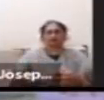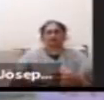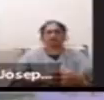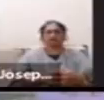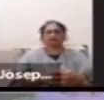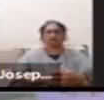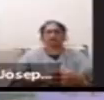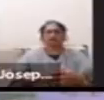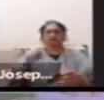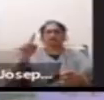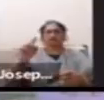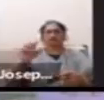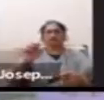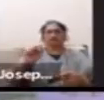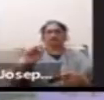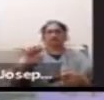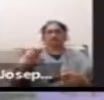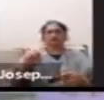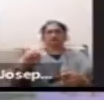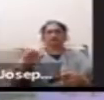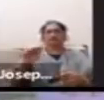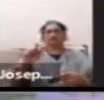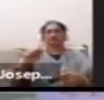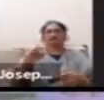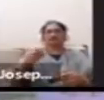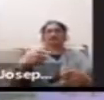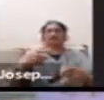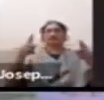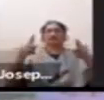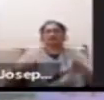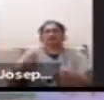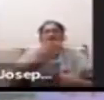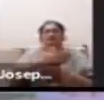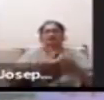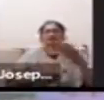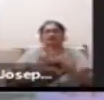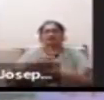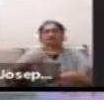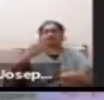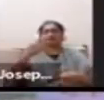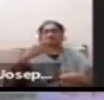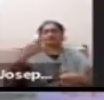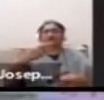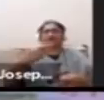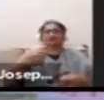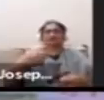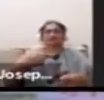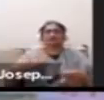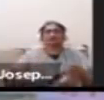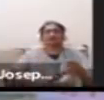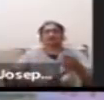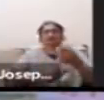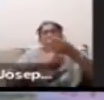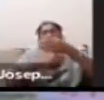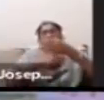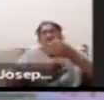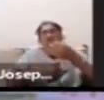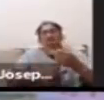He is our Senator for Persons with Disabilities, Speaker's Panel, Member Chairman, ASK Founding Chair,